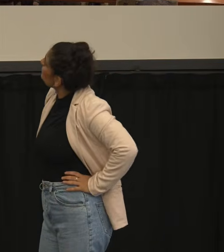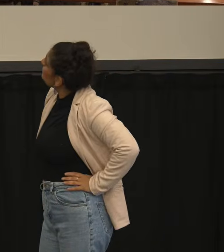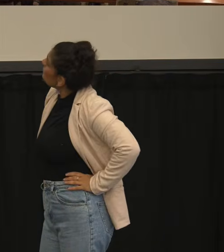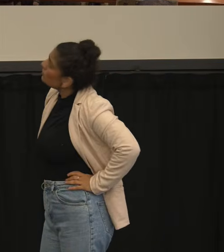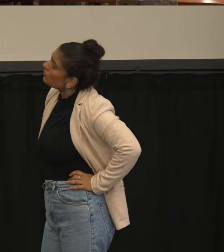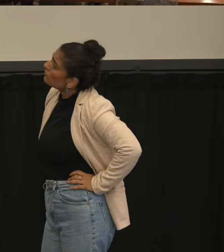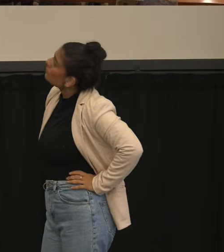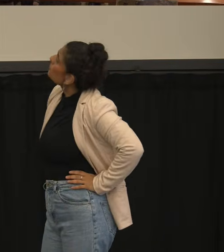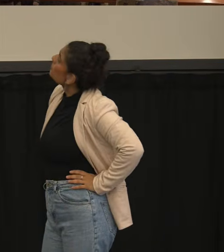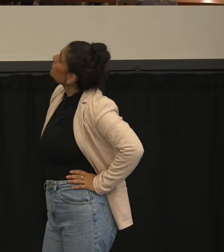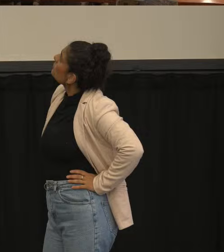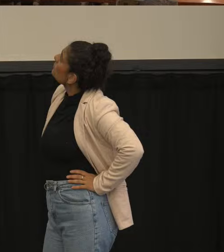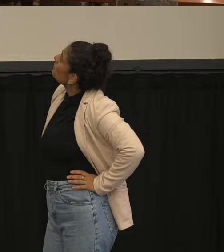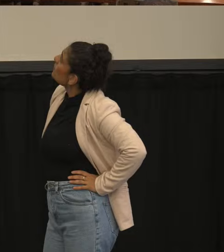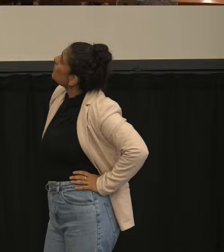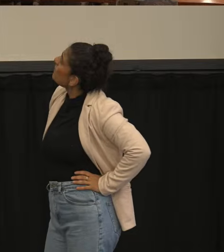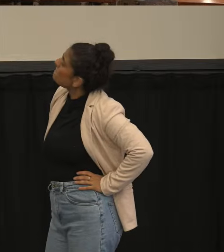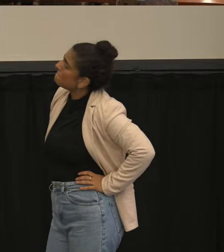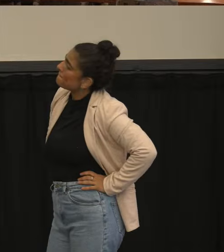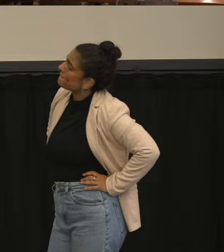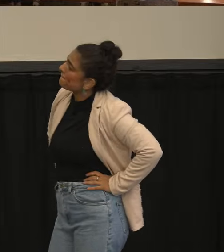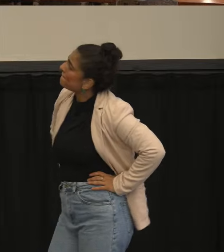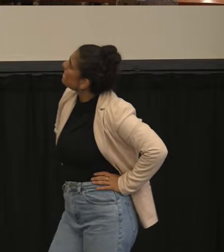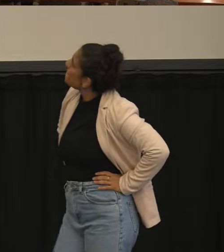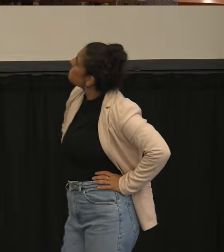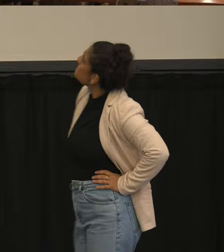tech team to broadcast the video.